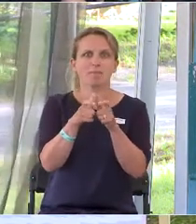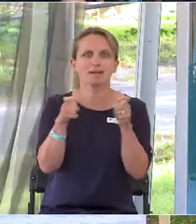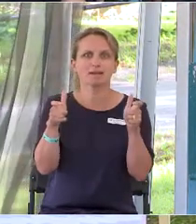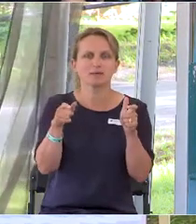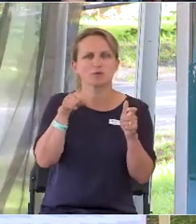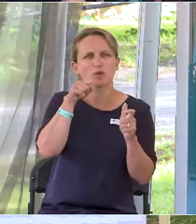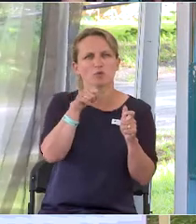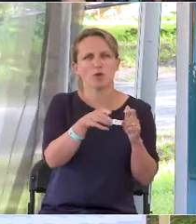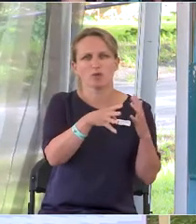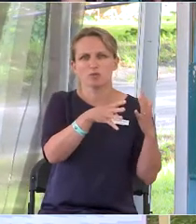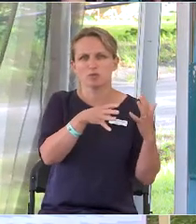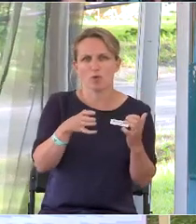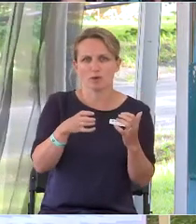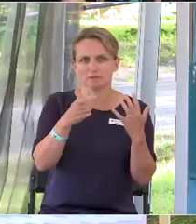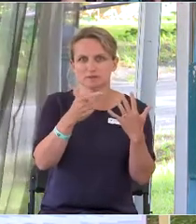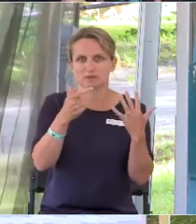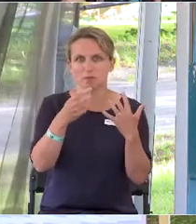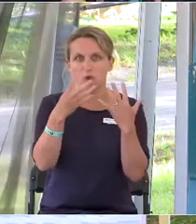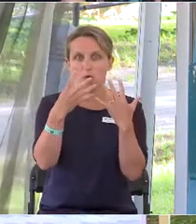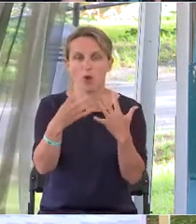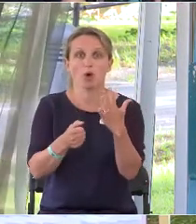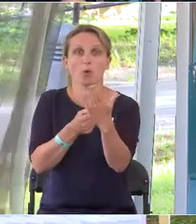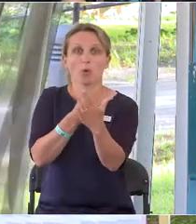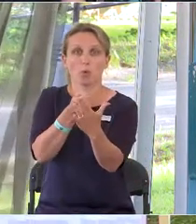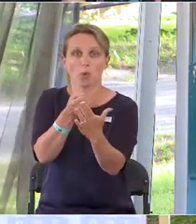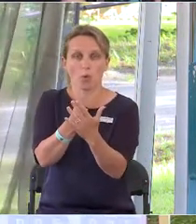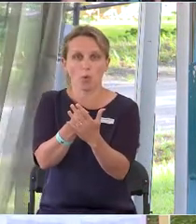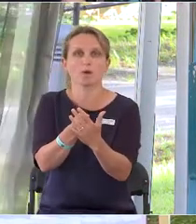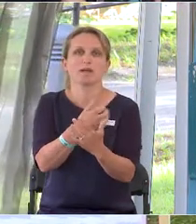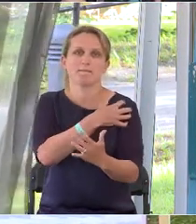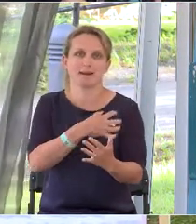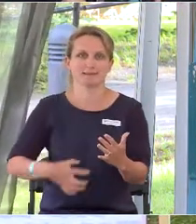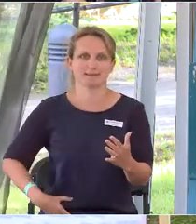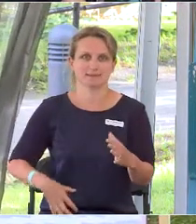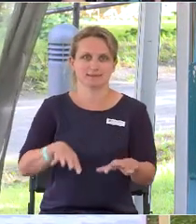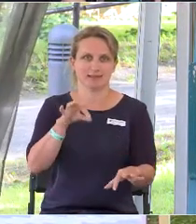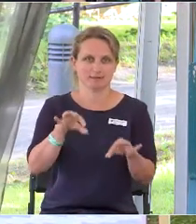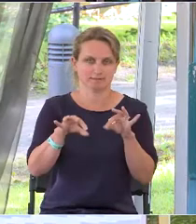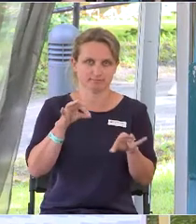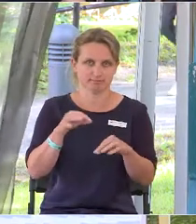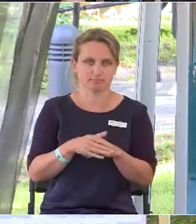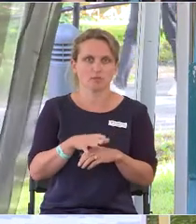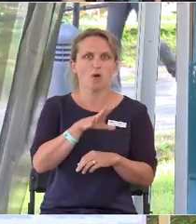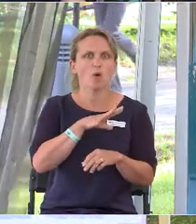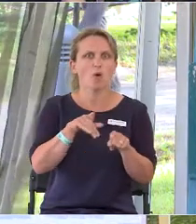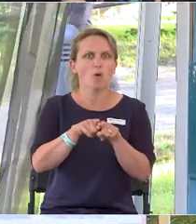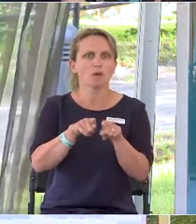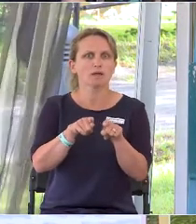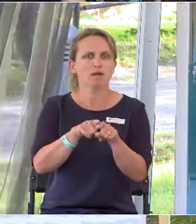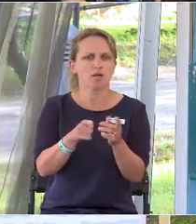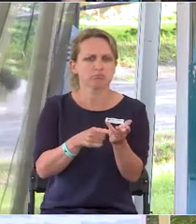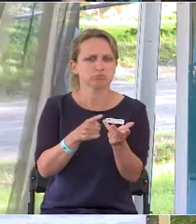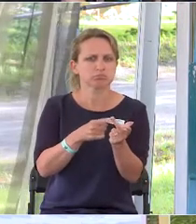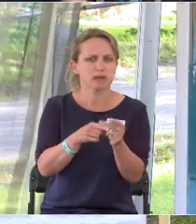1979 until her election to the presidency. She also served as a minister many times for